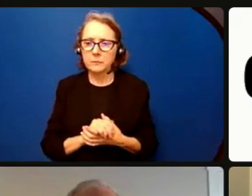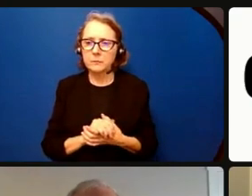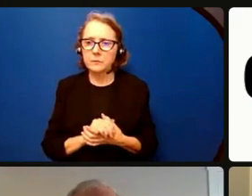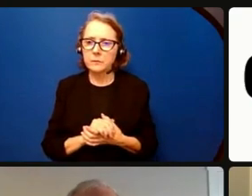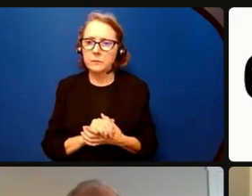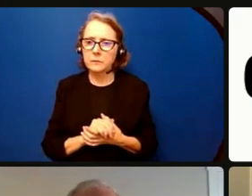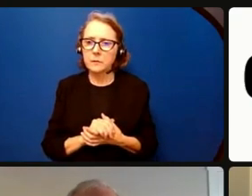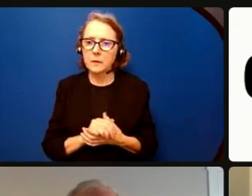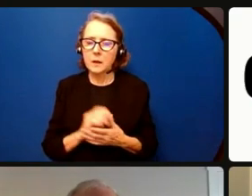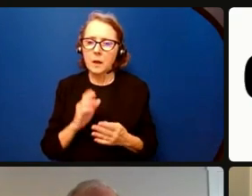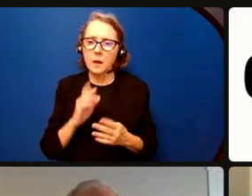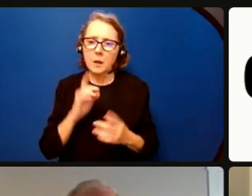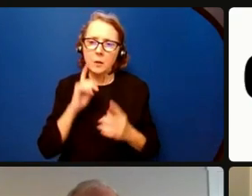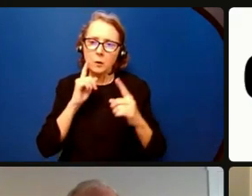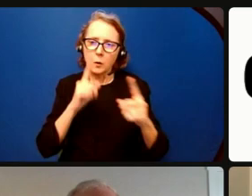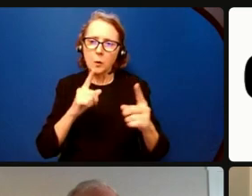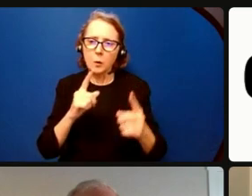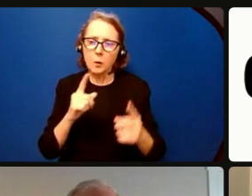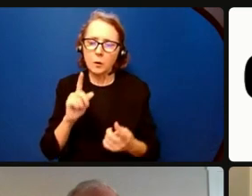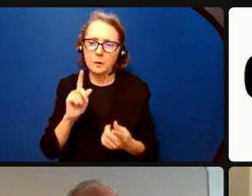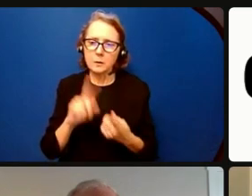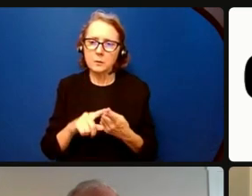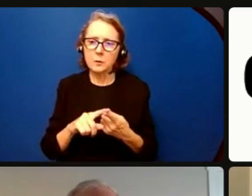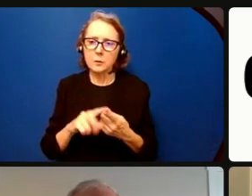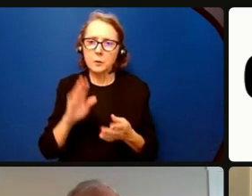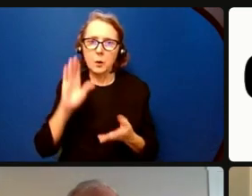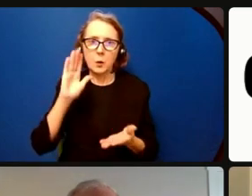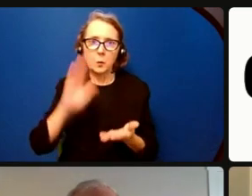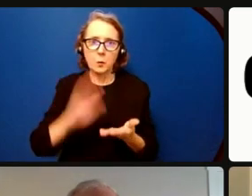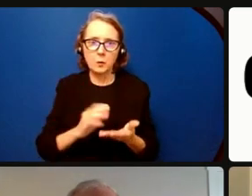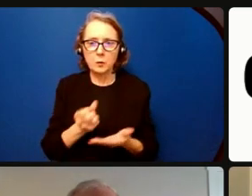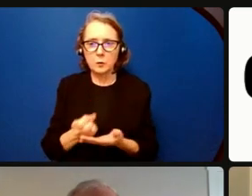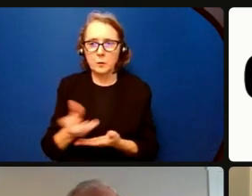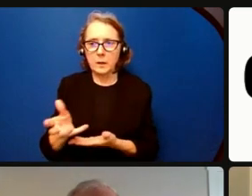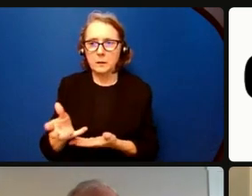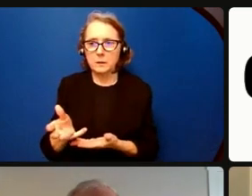The ultimate goal is to reduce waste.